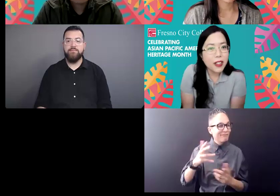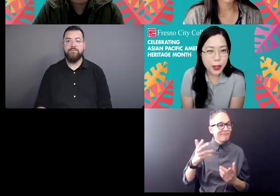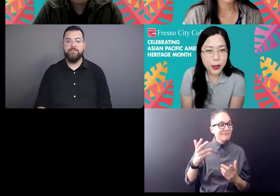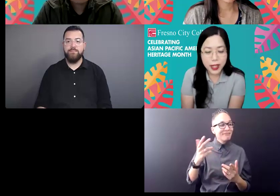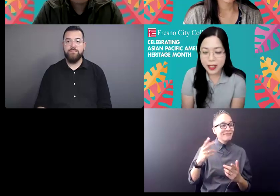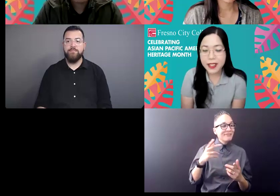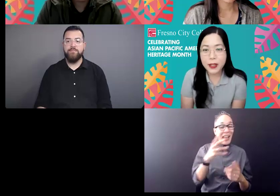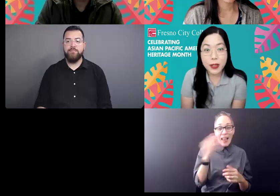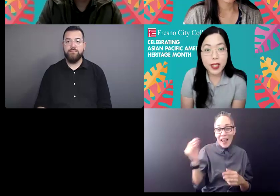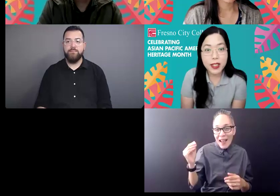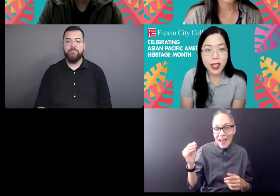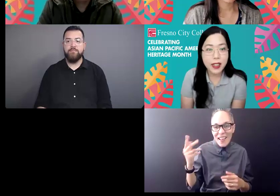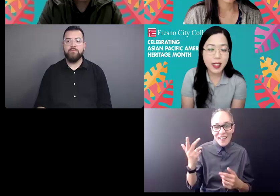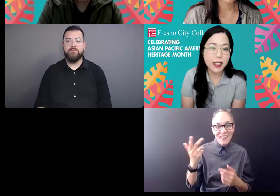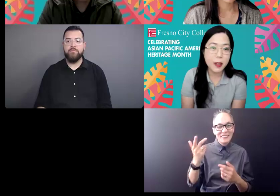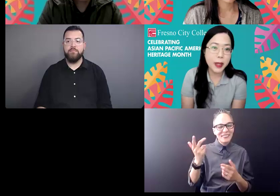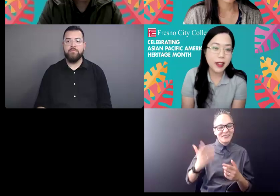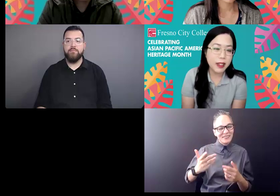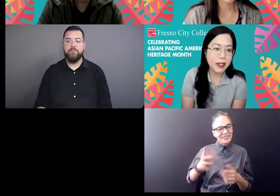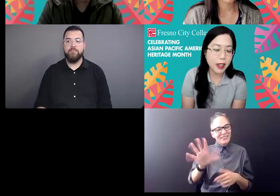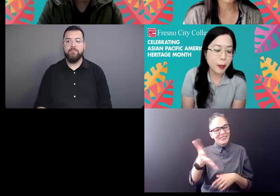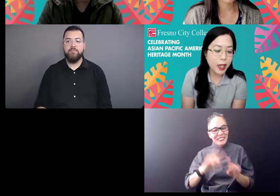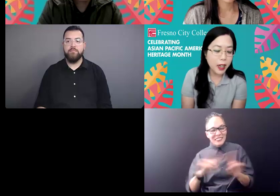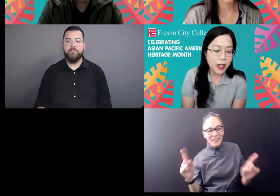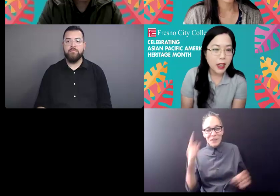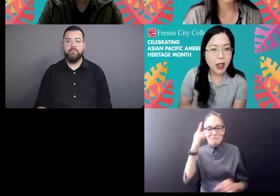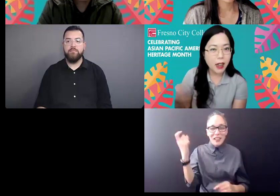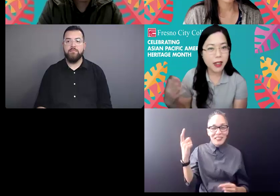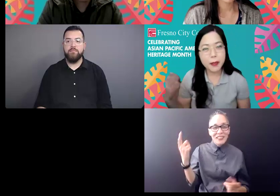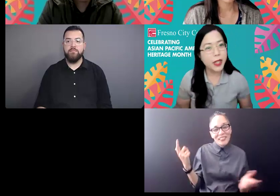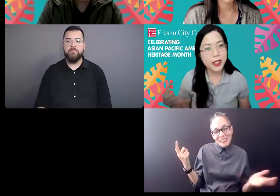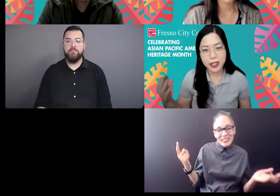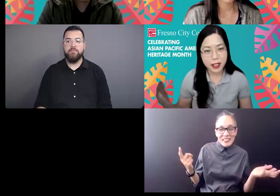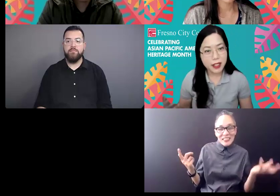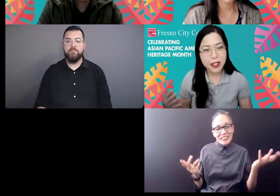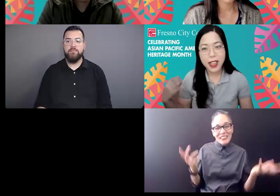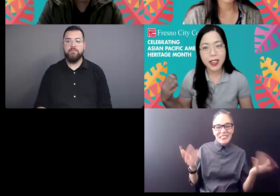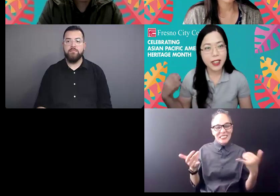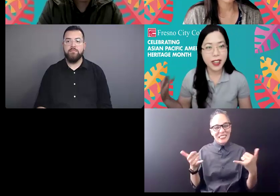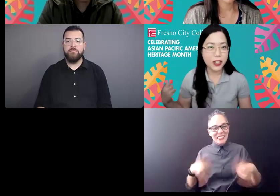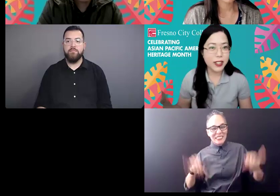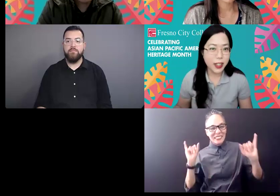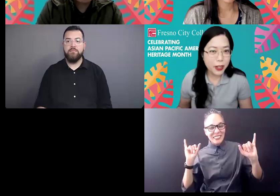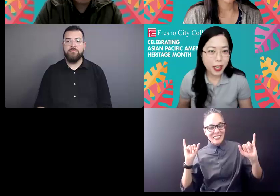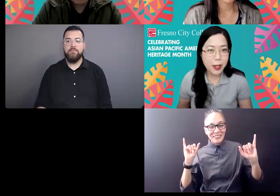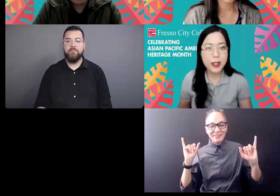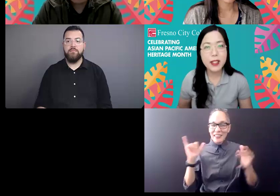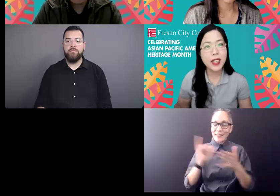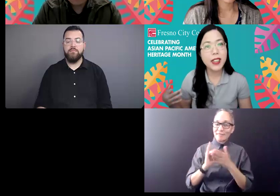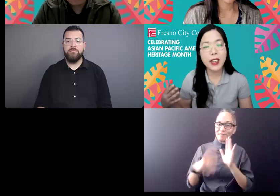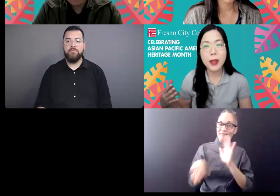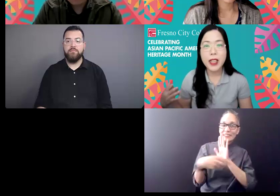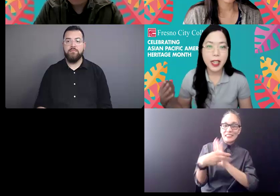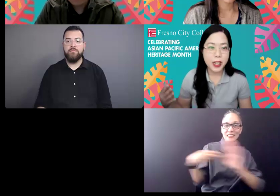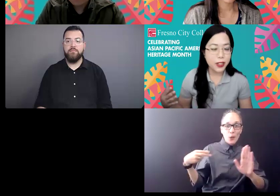It's also a different, I think, because there's still that Asian stereotypes